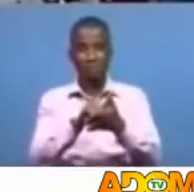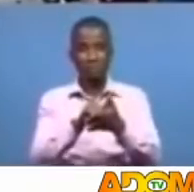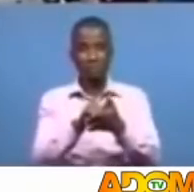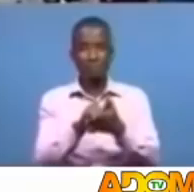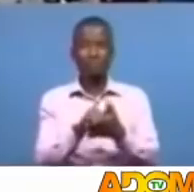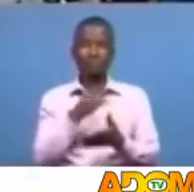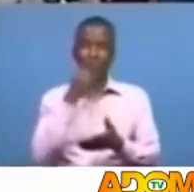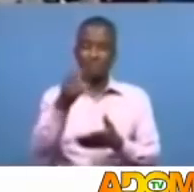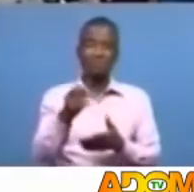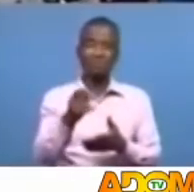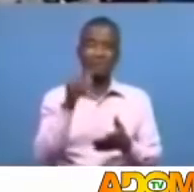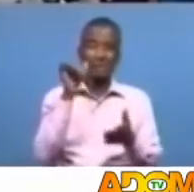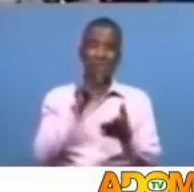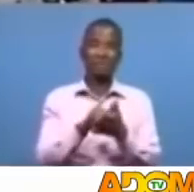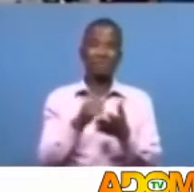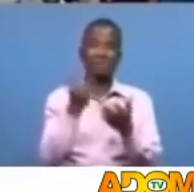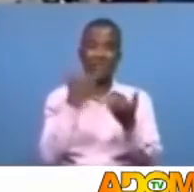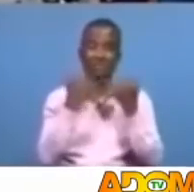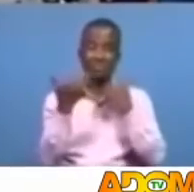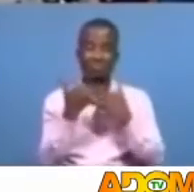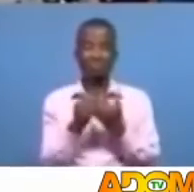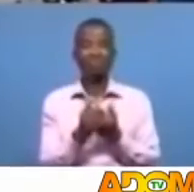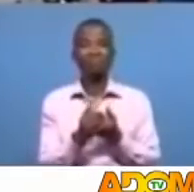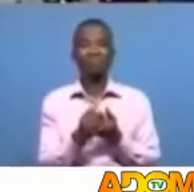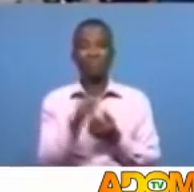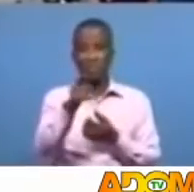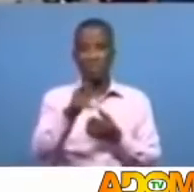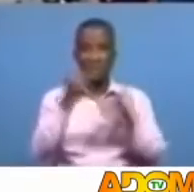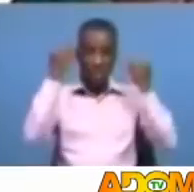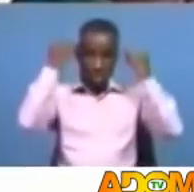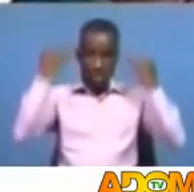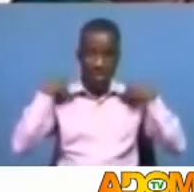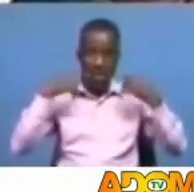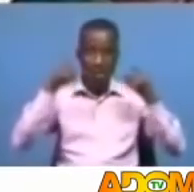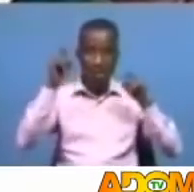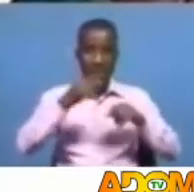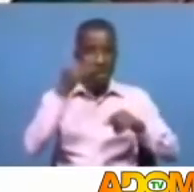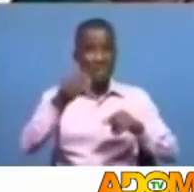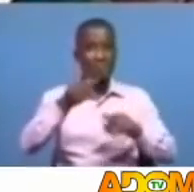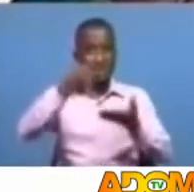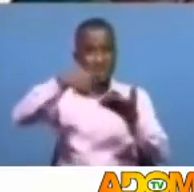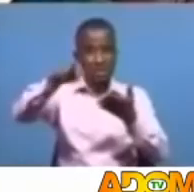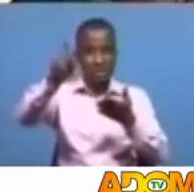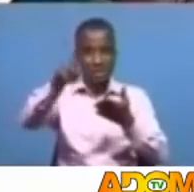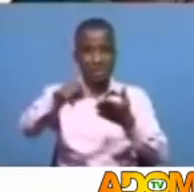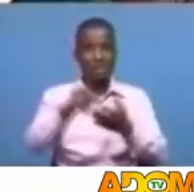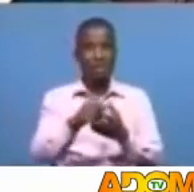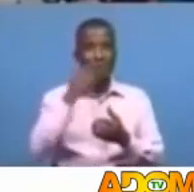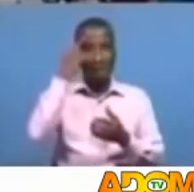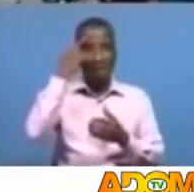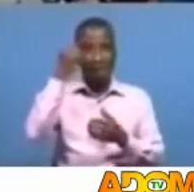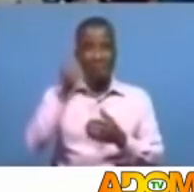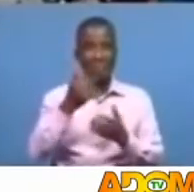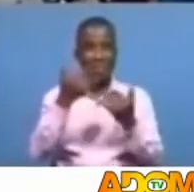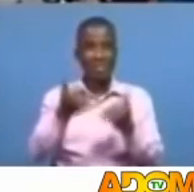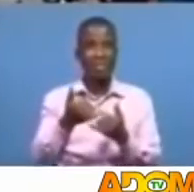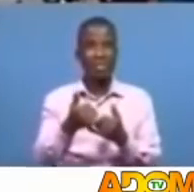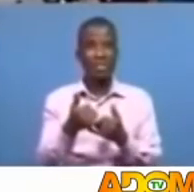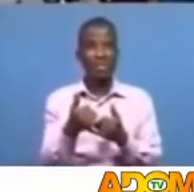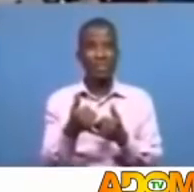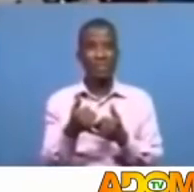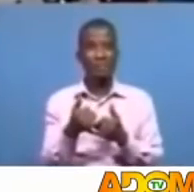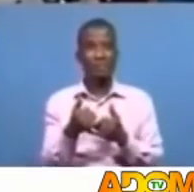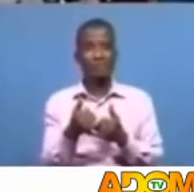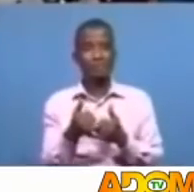so, that is itself fundamental error. And your lordship should take the opportunity to correct that error, because you didn't make